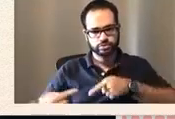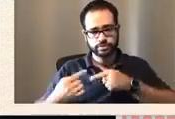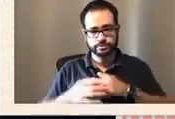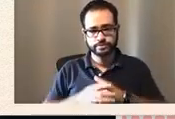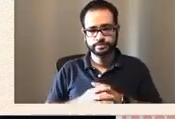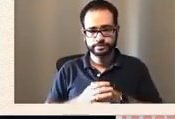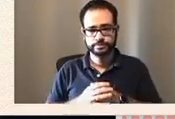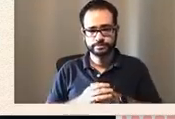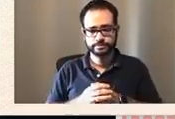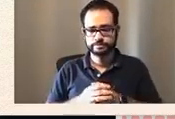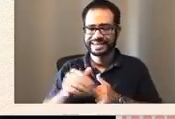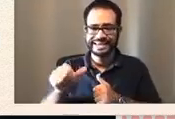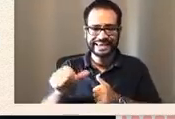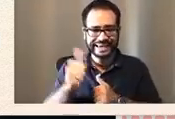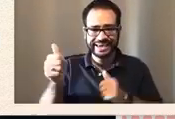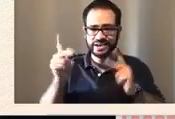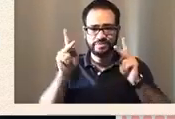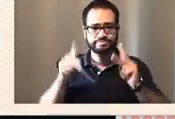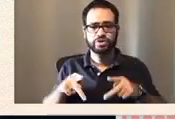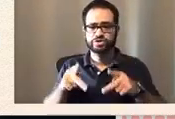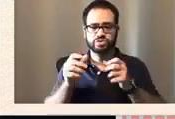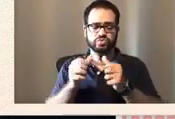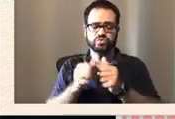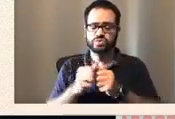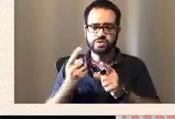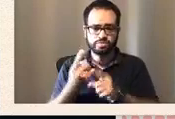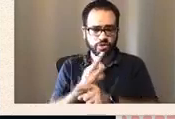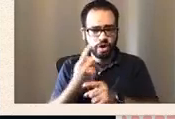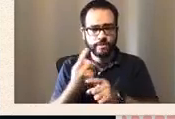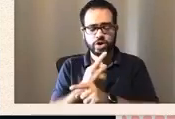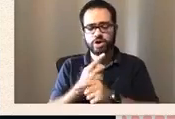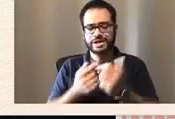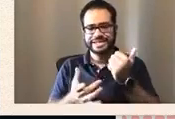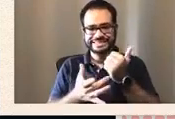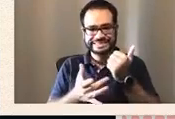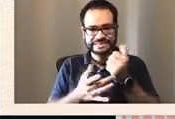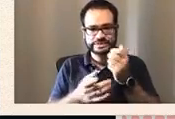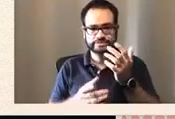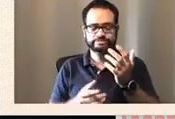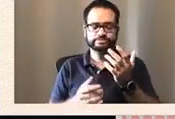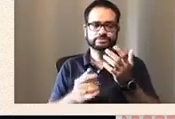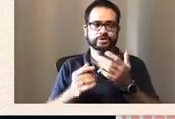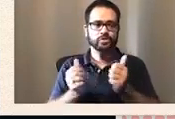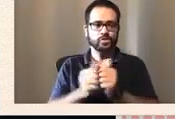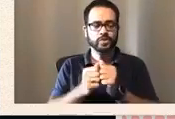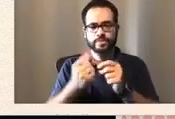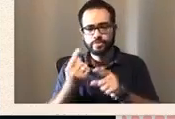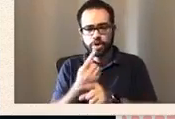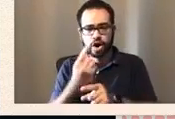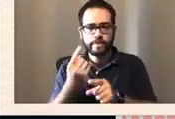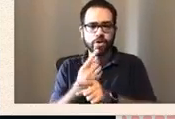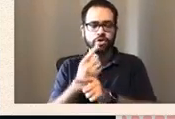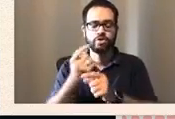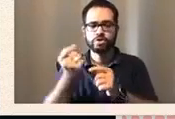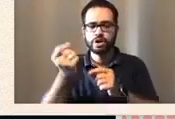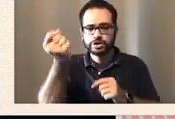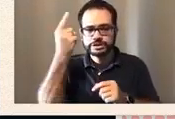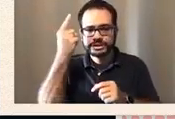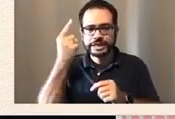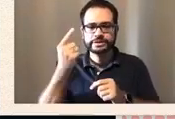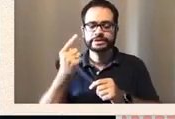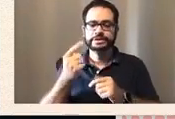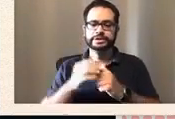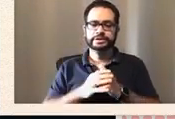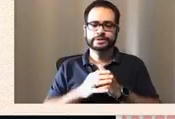Anyone with the proper assistive technology, with the proper level of understanding and humility,